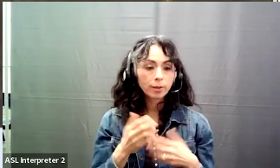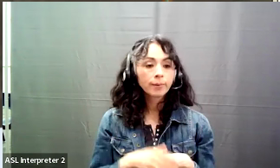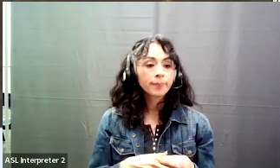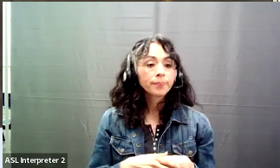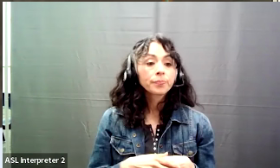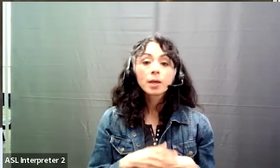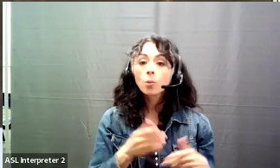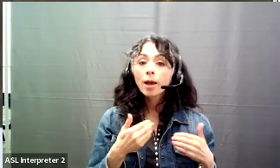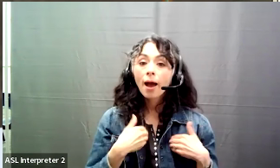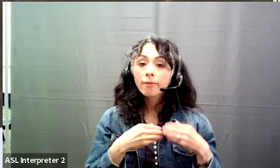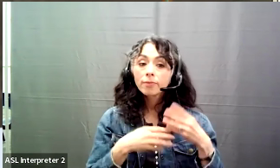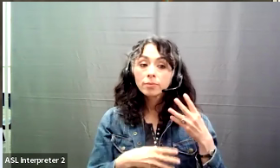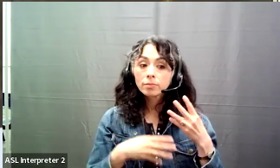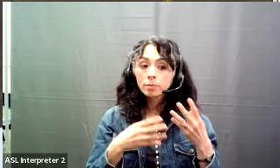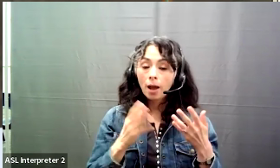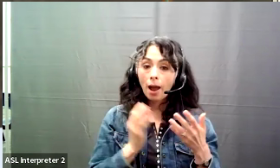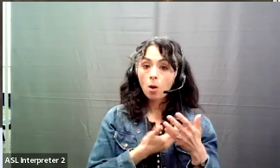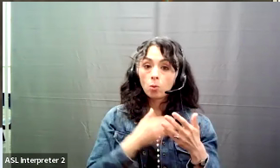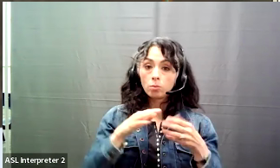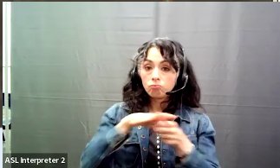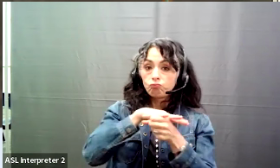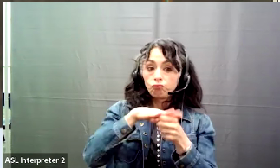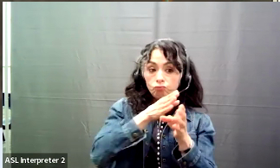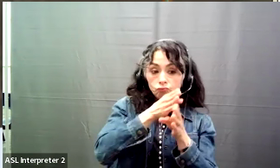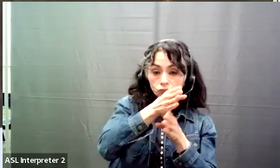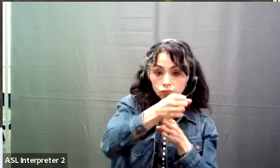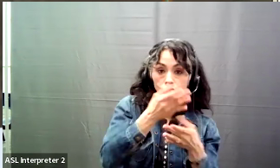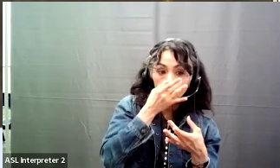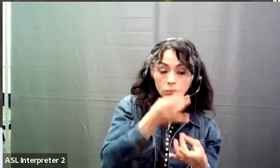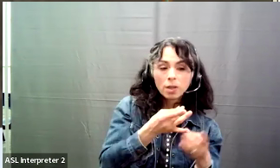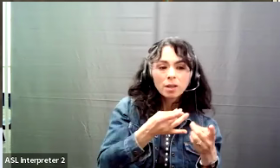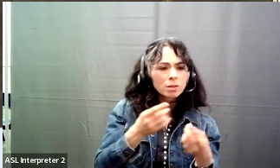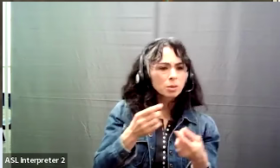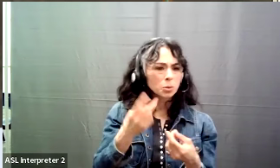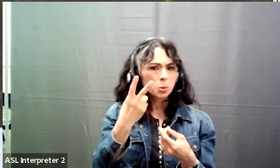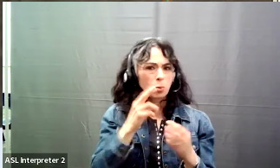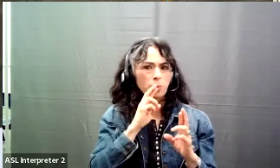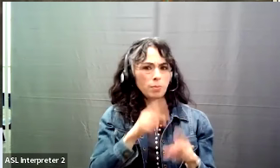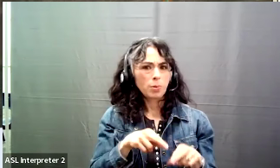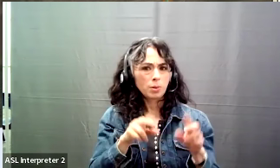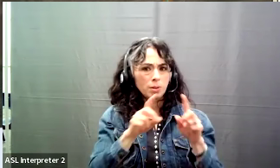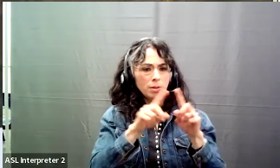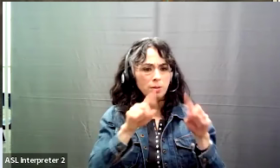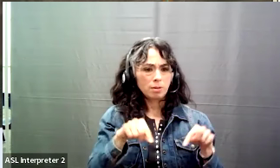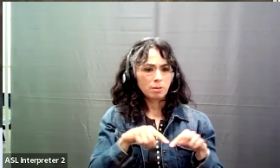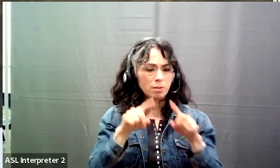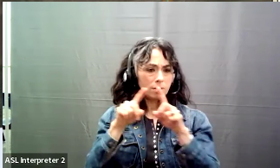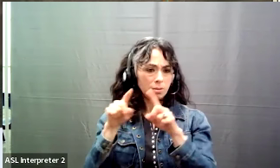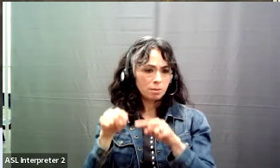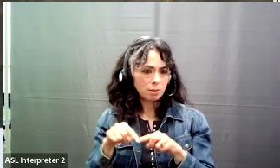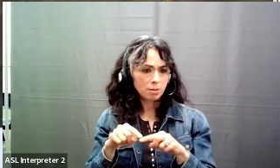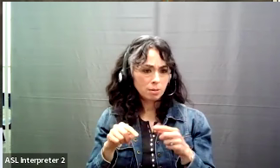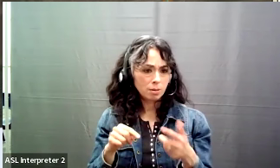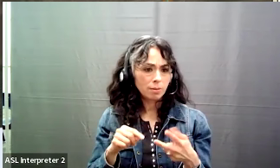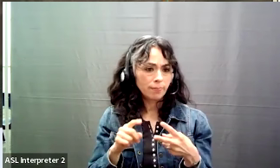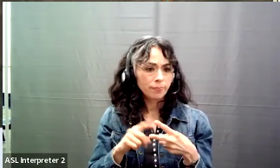an inventory of the area of interest, and we have several reports here. The